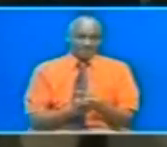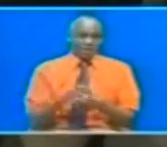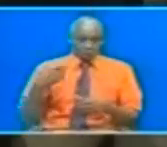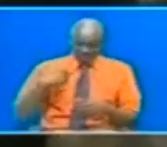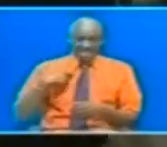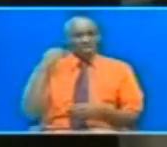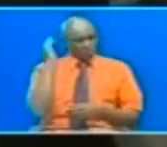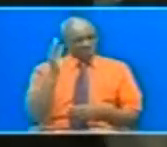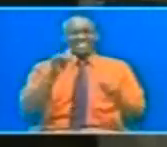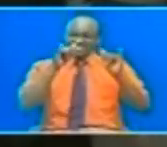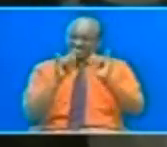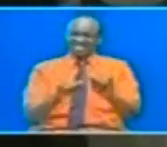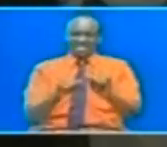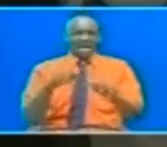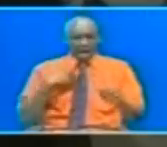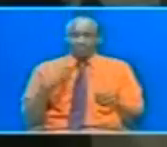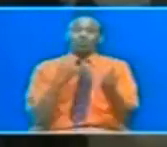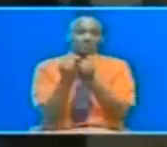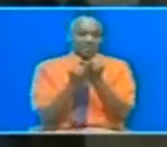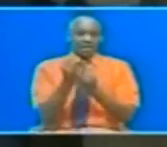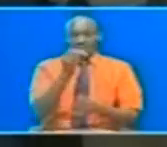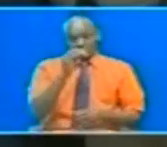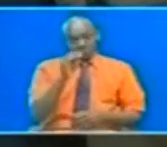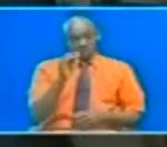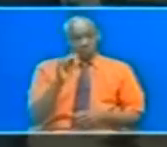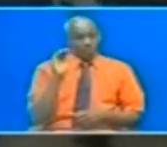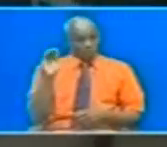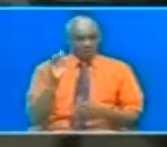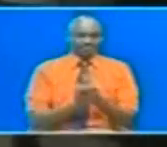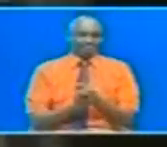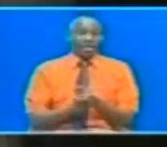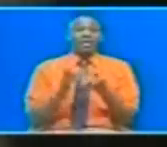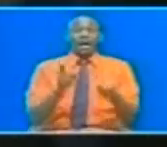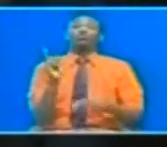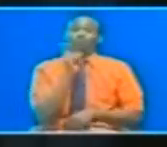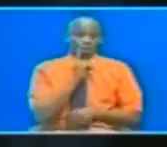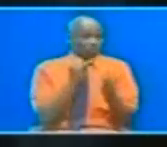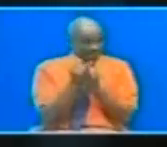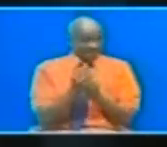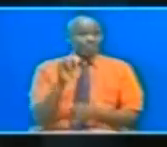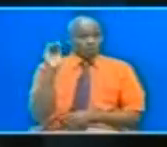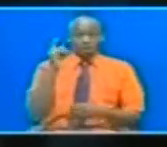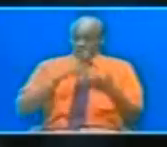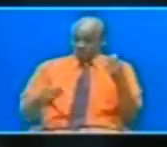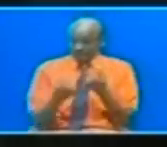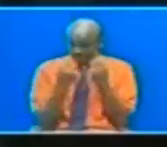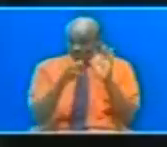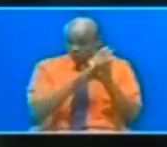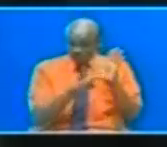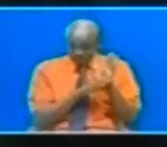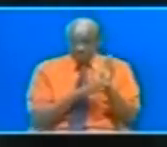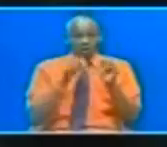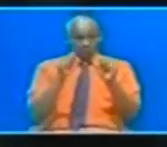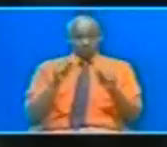here till Saturday morning. And tomorrow morning on Saturday, the procession is going to head at the